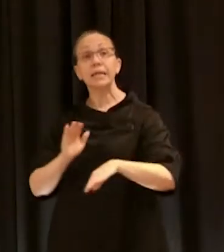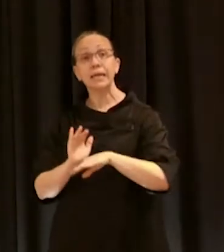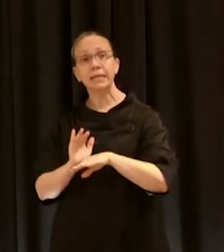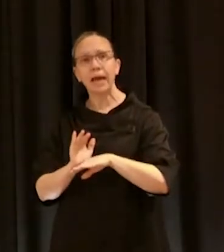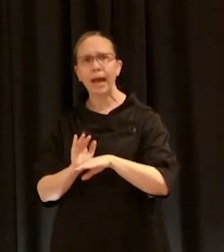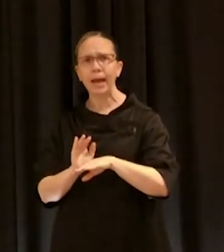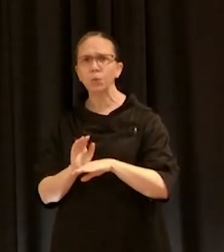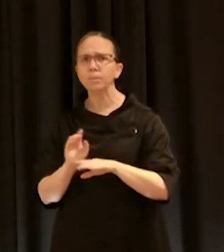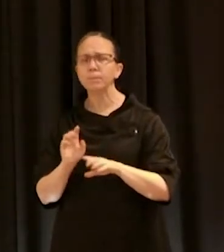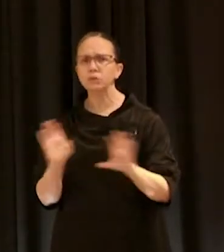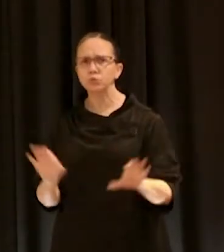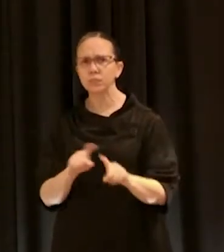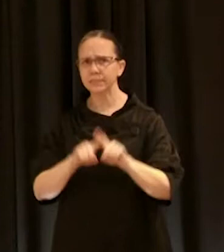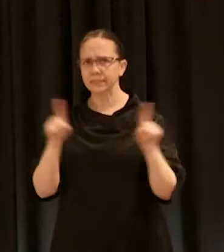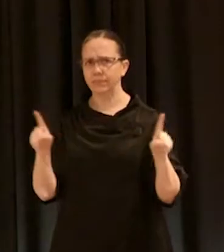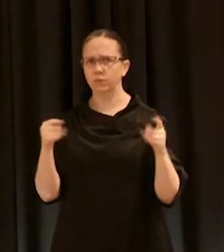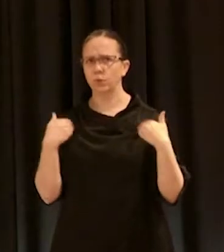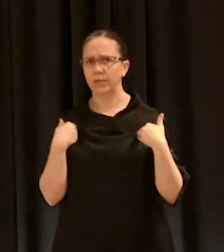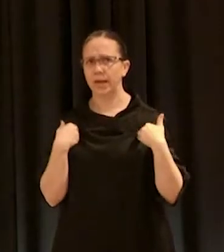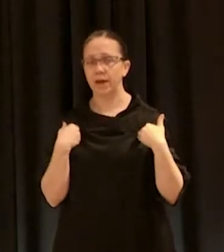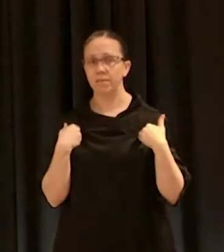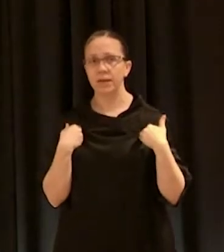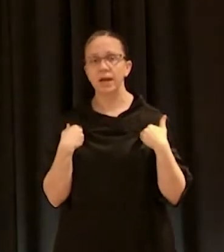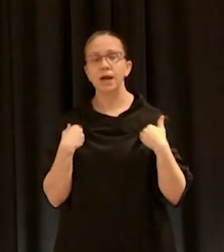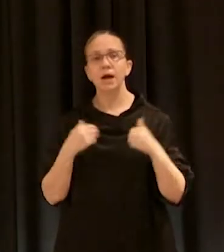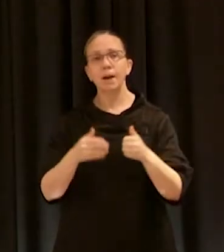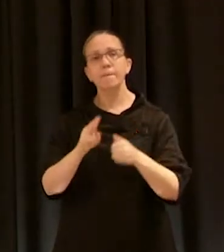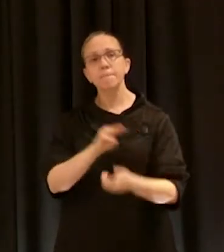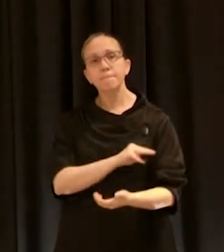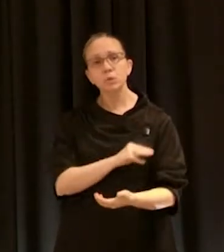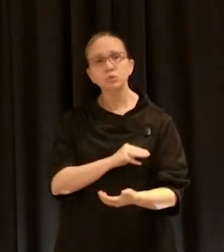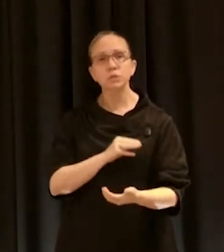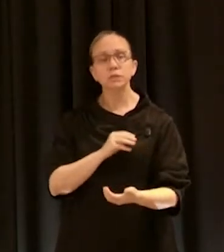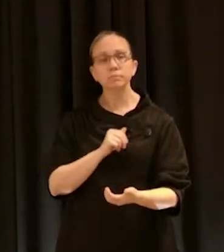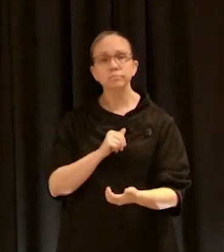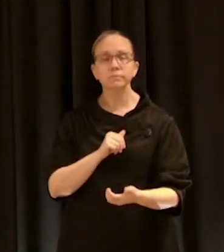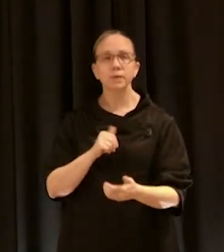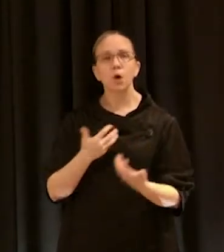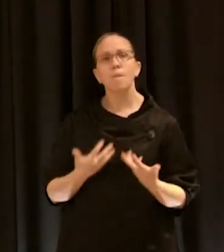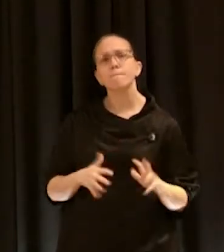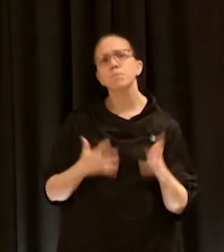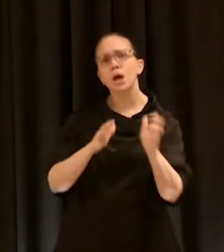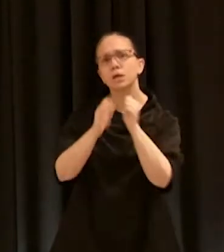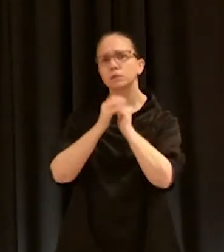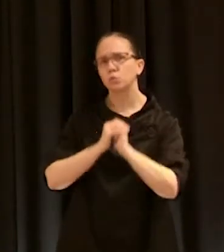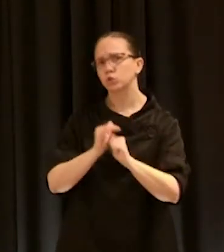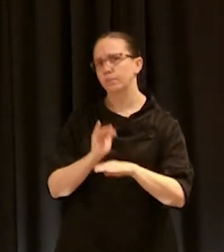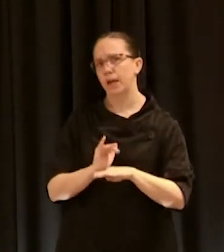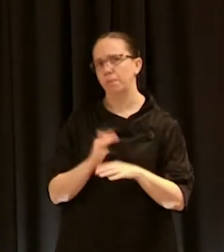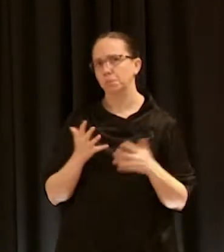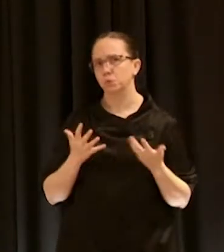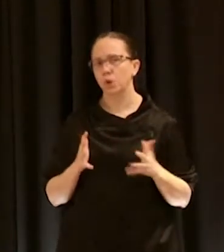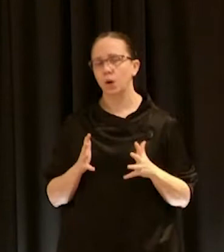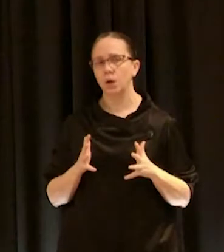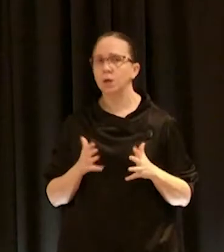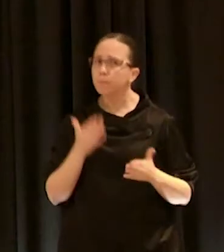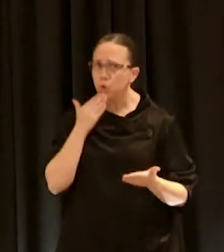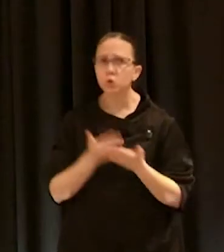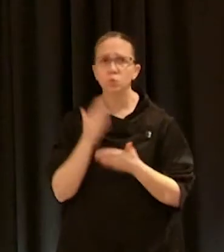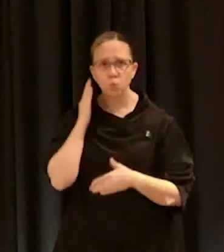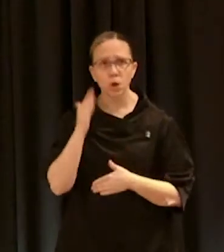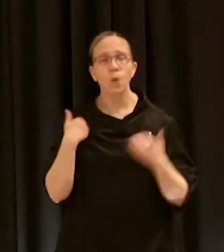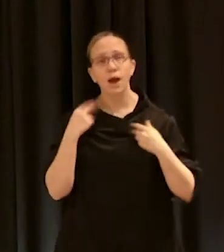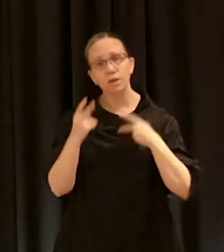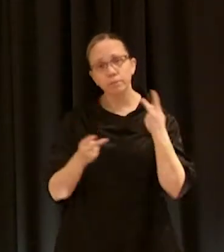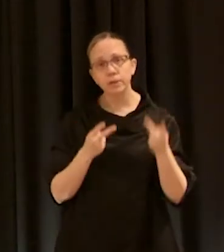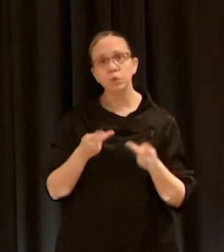going to do something a little different. We're going to have a concert. We're going to just have a night of praise and worship. And it's going to be good, and we'll